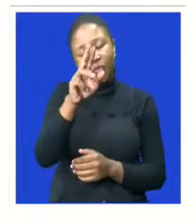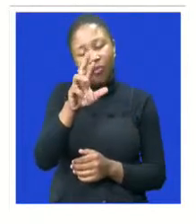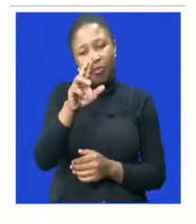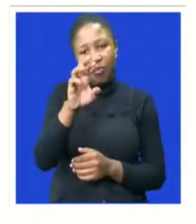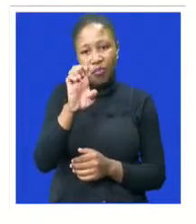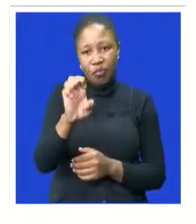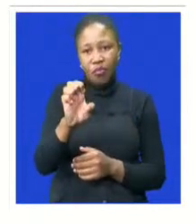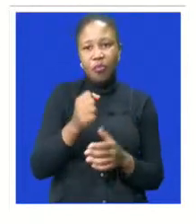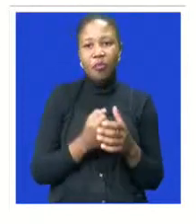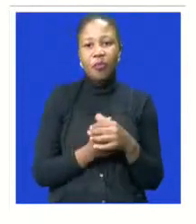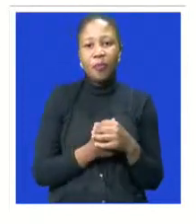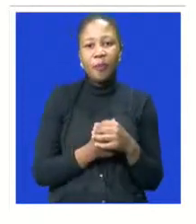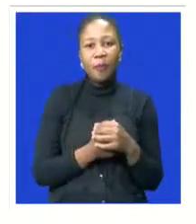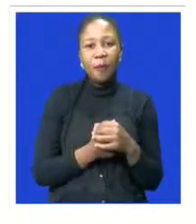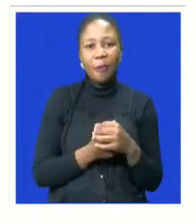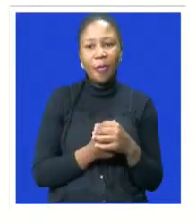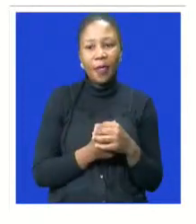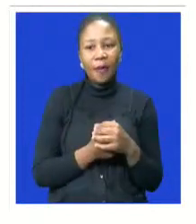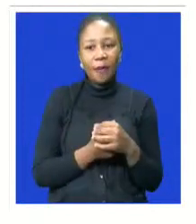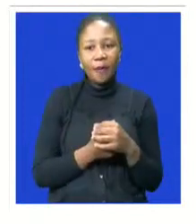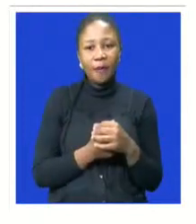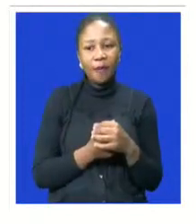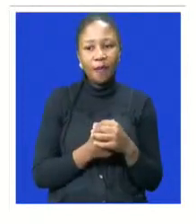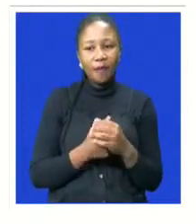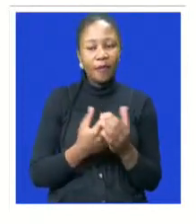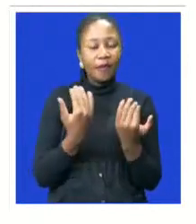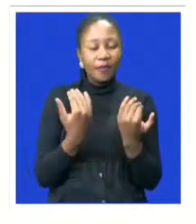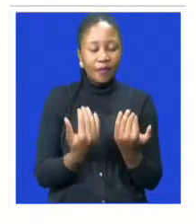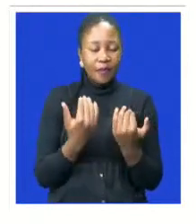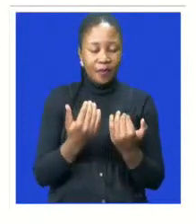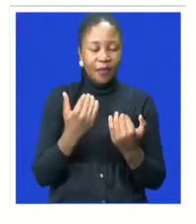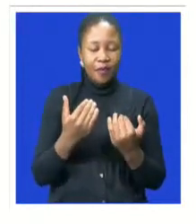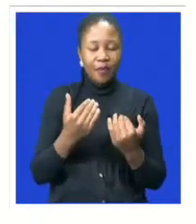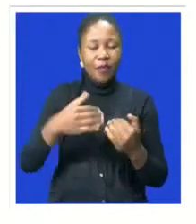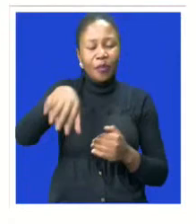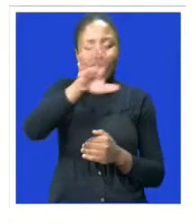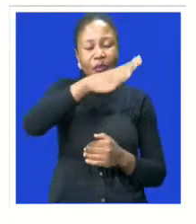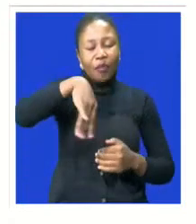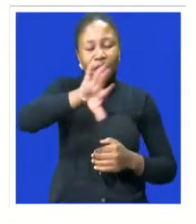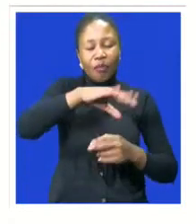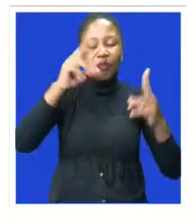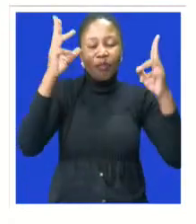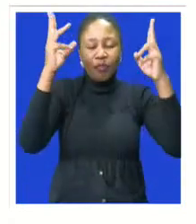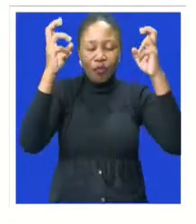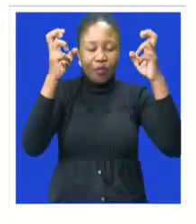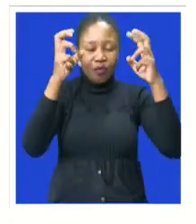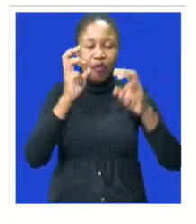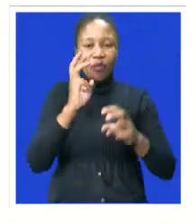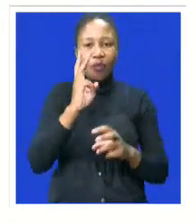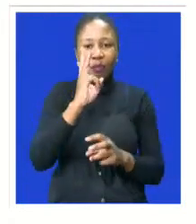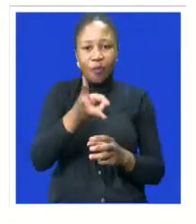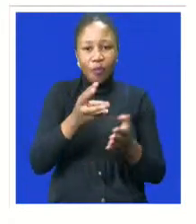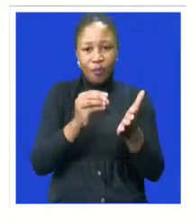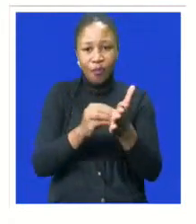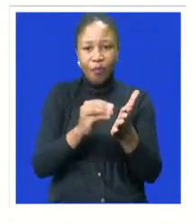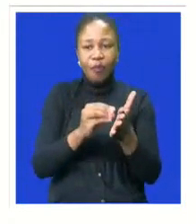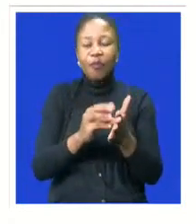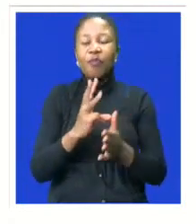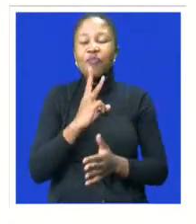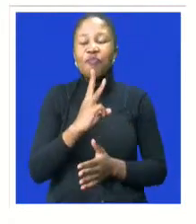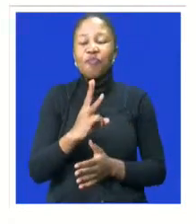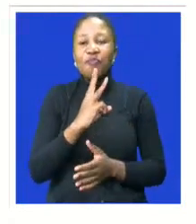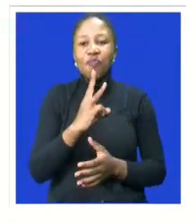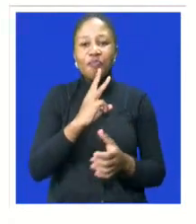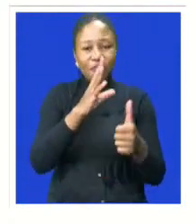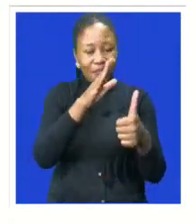Yes. Now, dear learner, throughout this lesson, there will be words that we will look at, and these are the